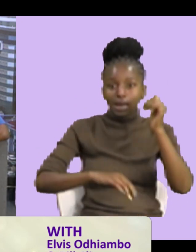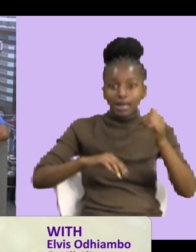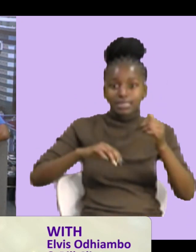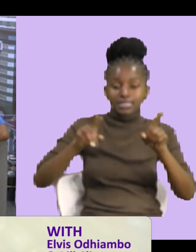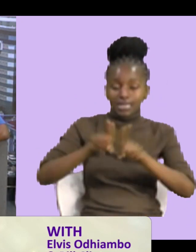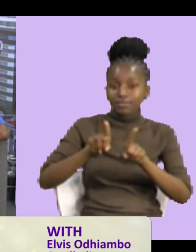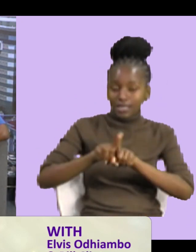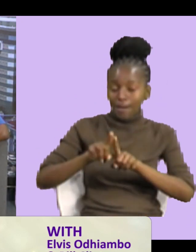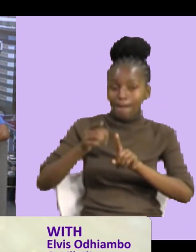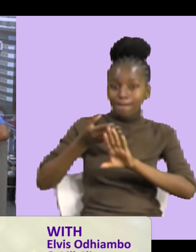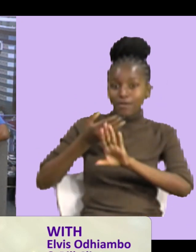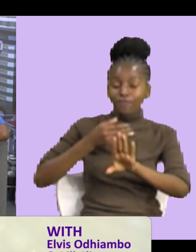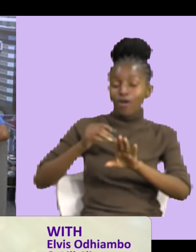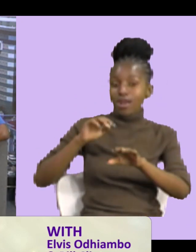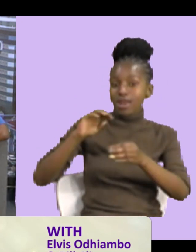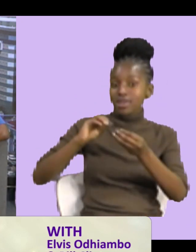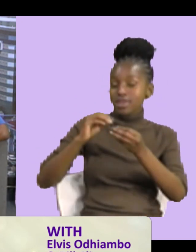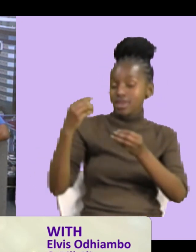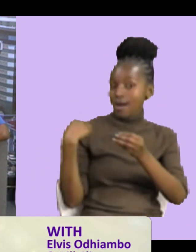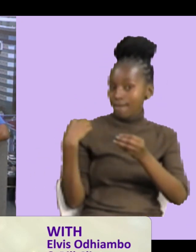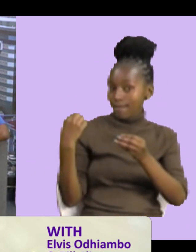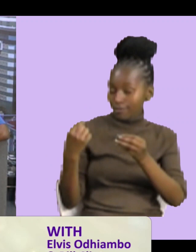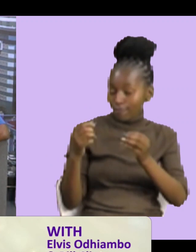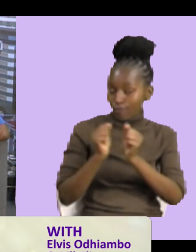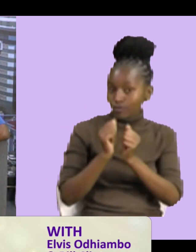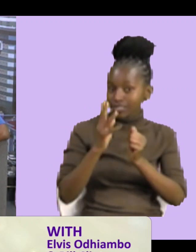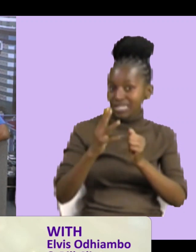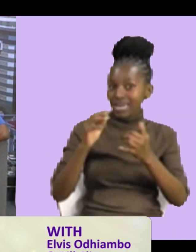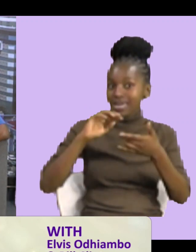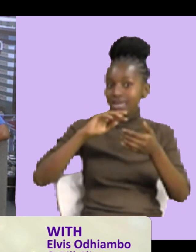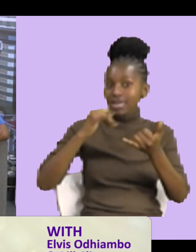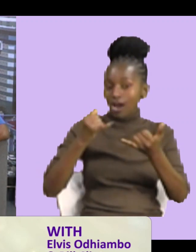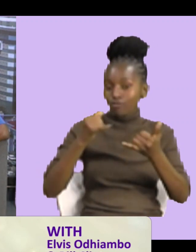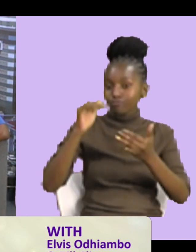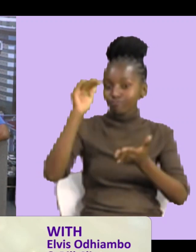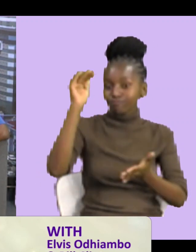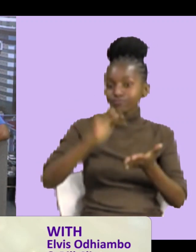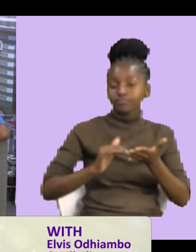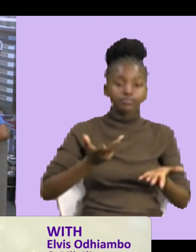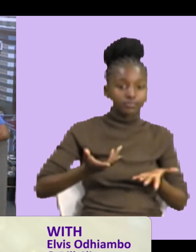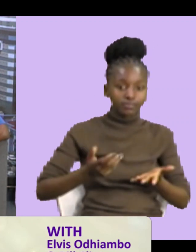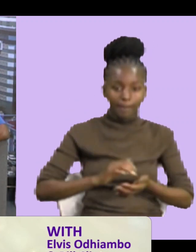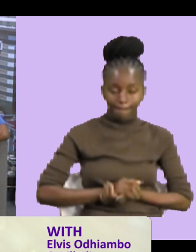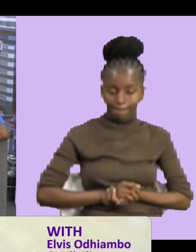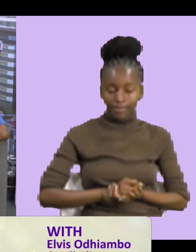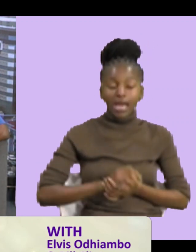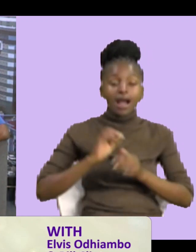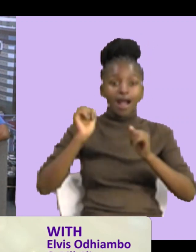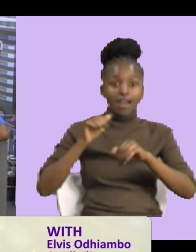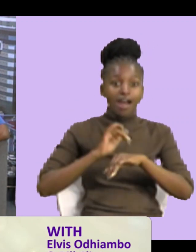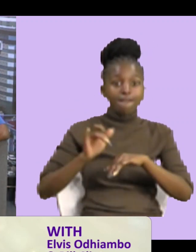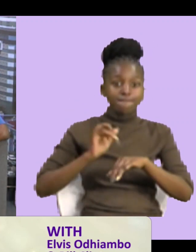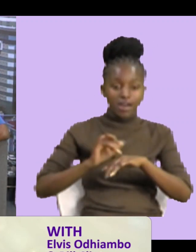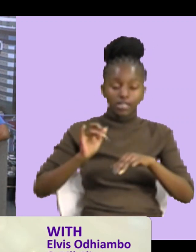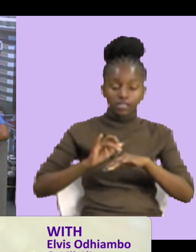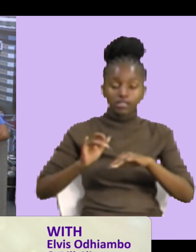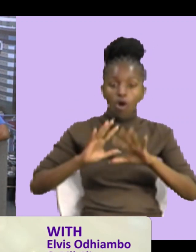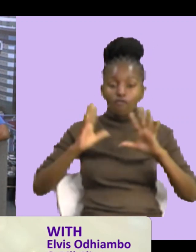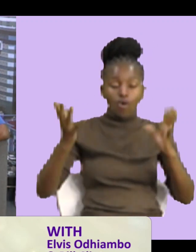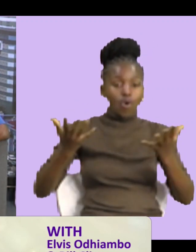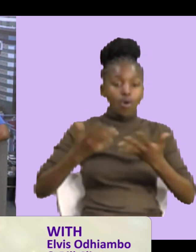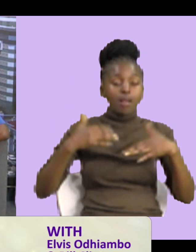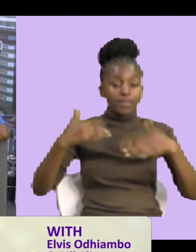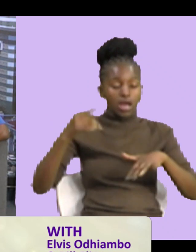from 14 to 4, and this can really affect of course the overall play of the team.